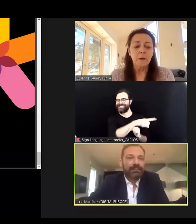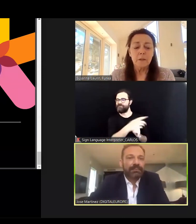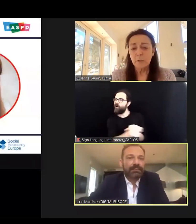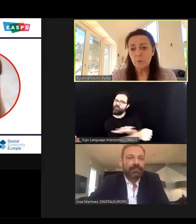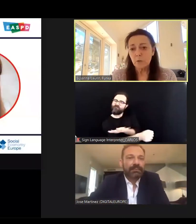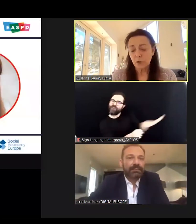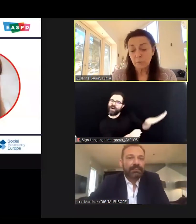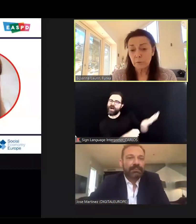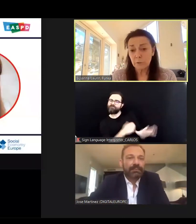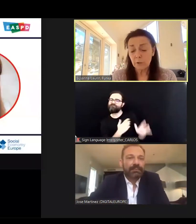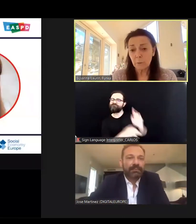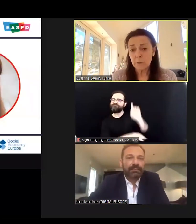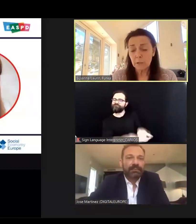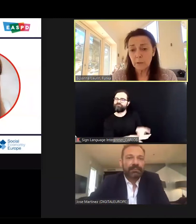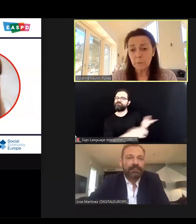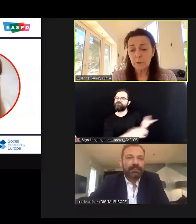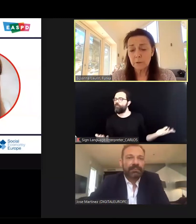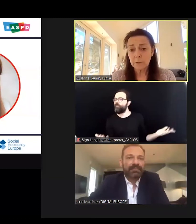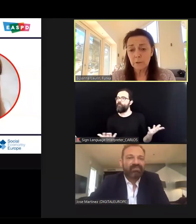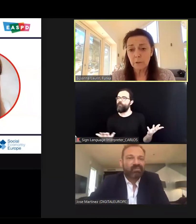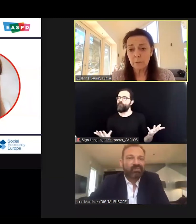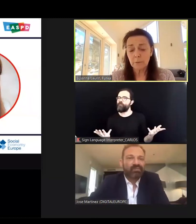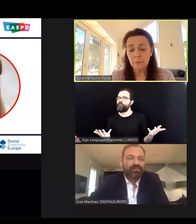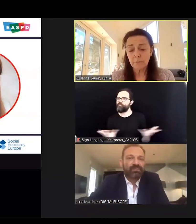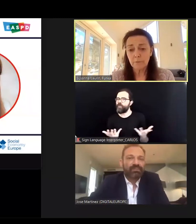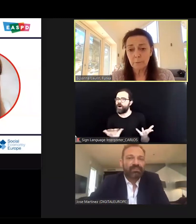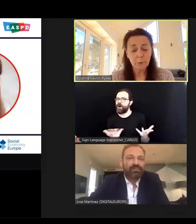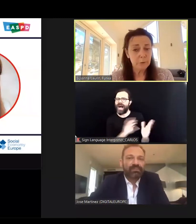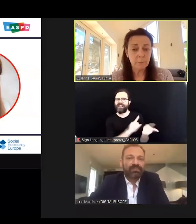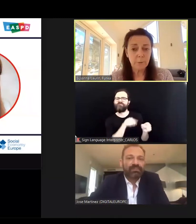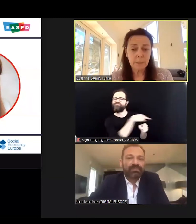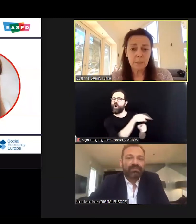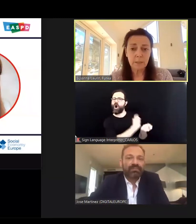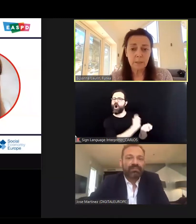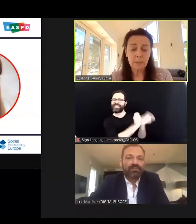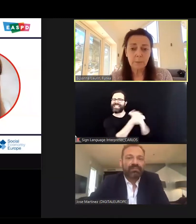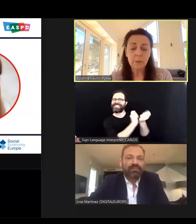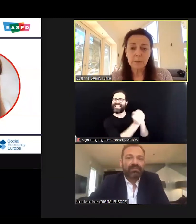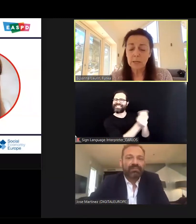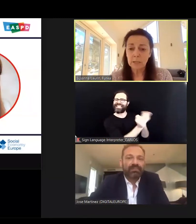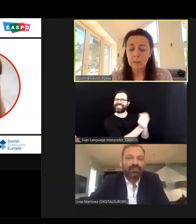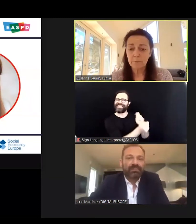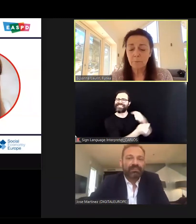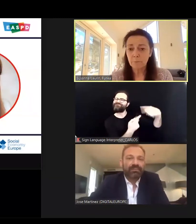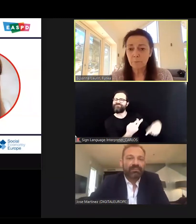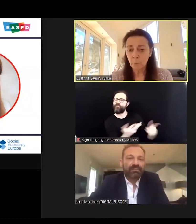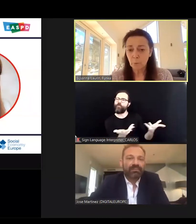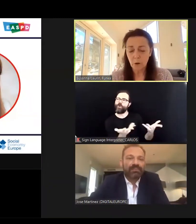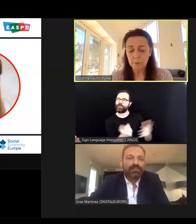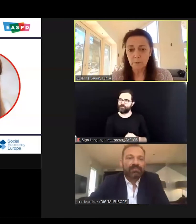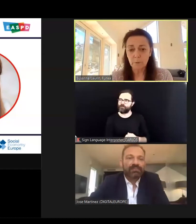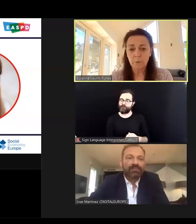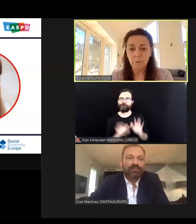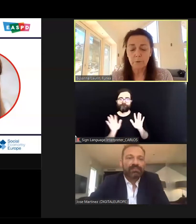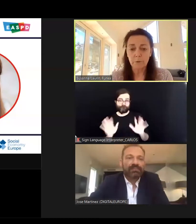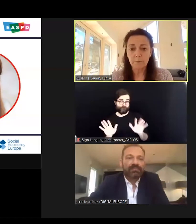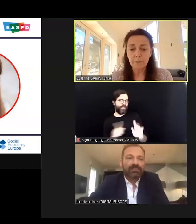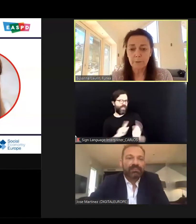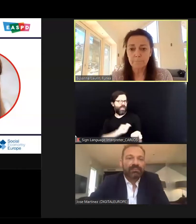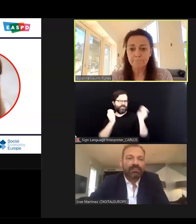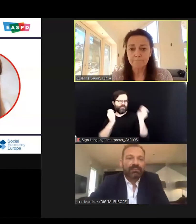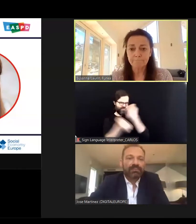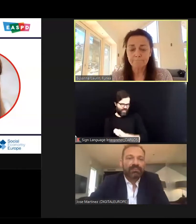market players alike know what the requirements mean, and make sure that we can provide the same level